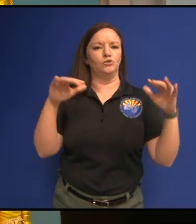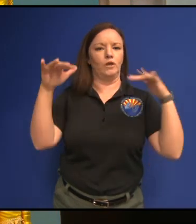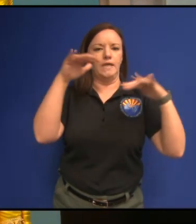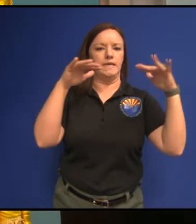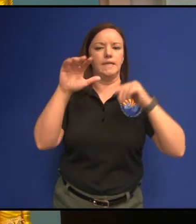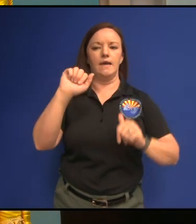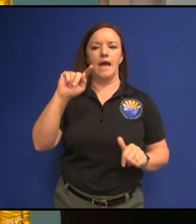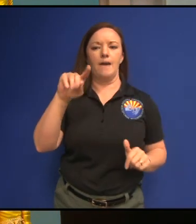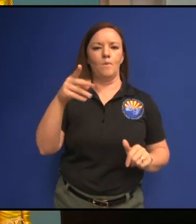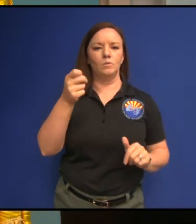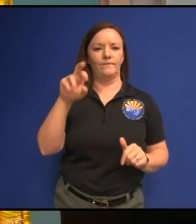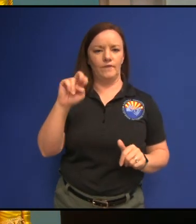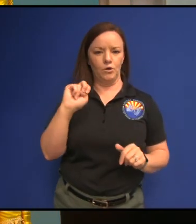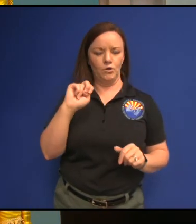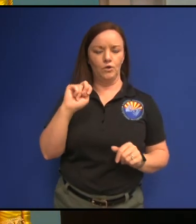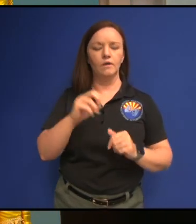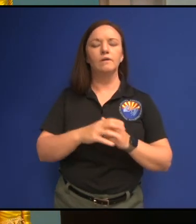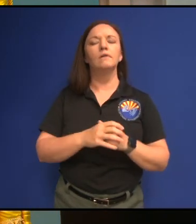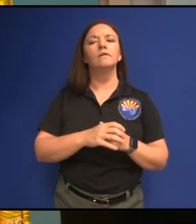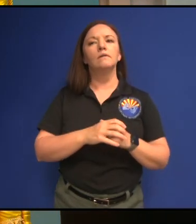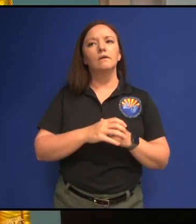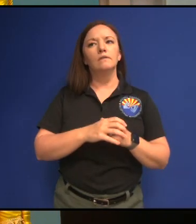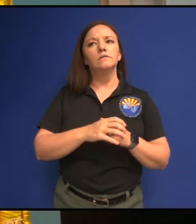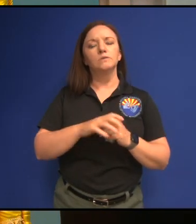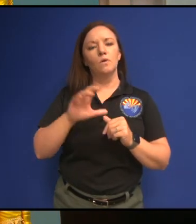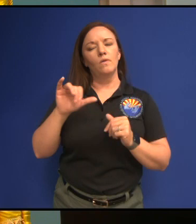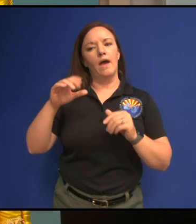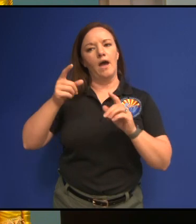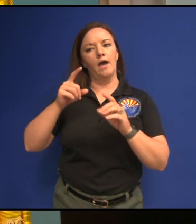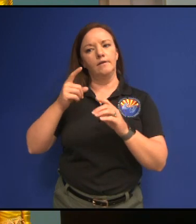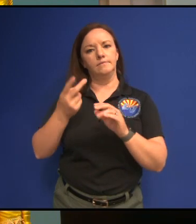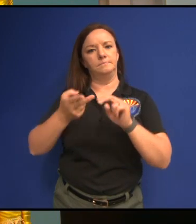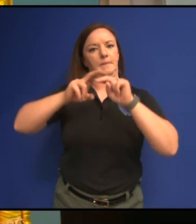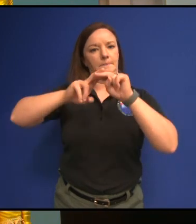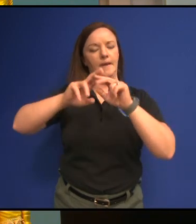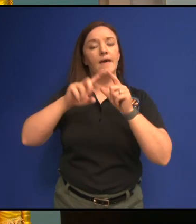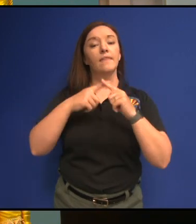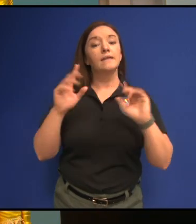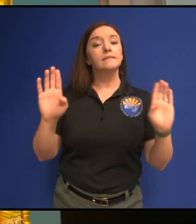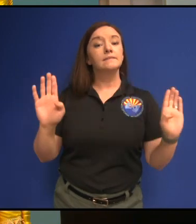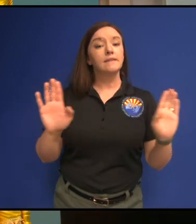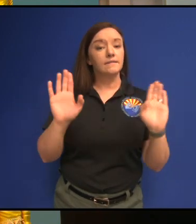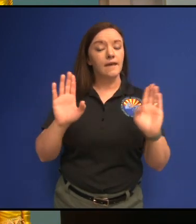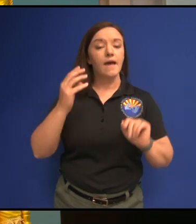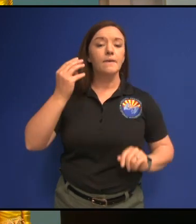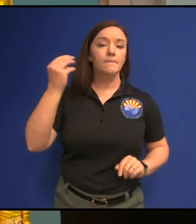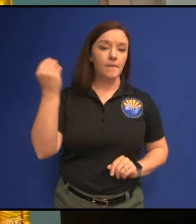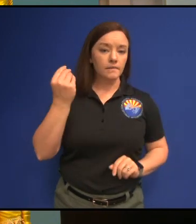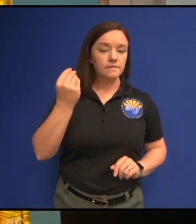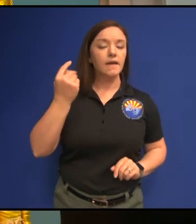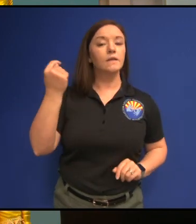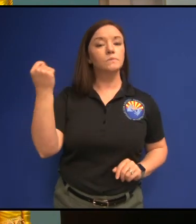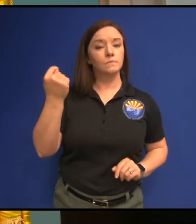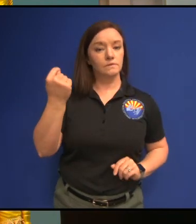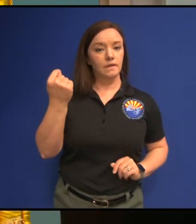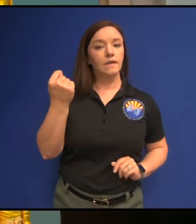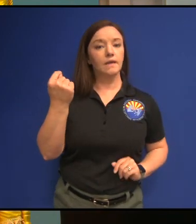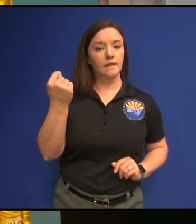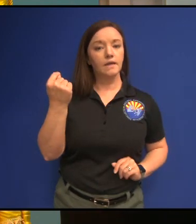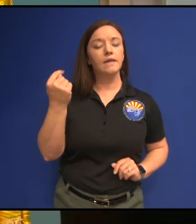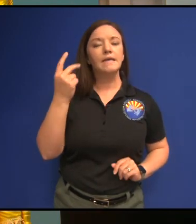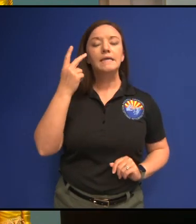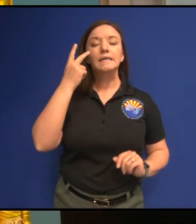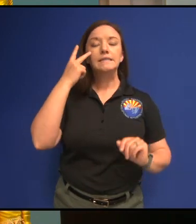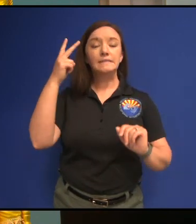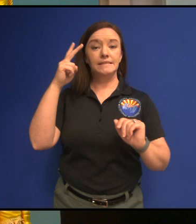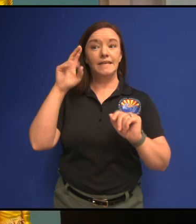that moisture to the southwest, our dew points come up, and then as we head into Sunday, Monday, and Tuesday, we see a